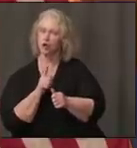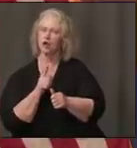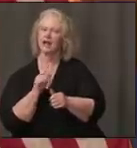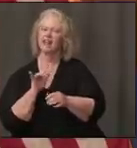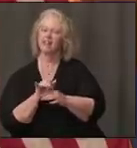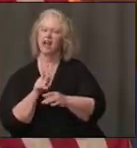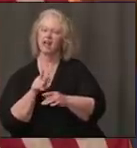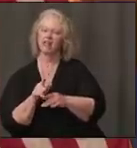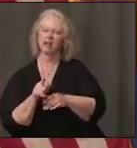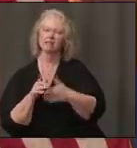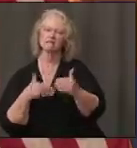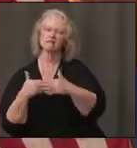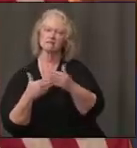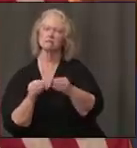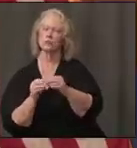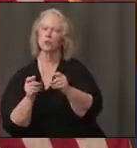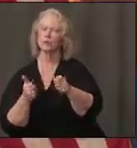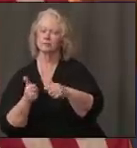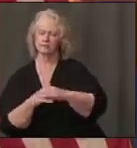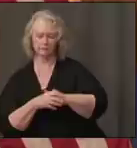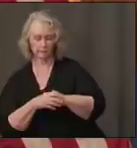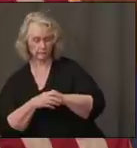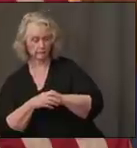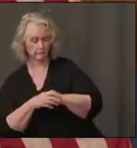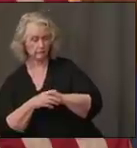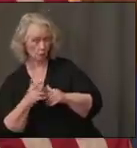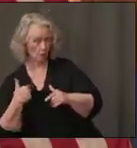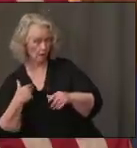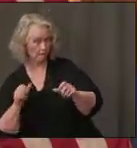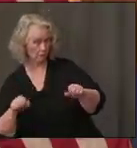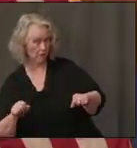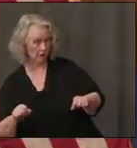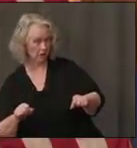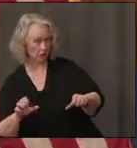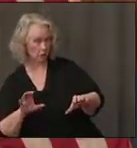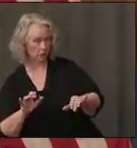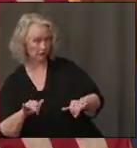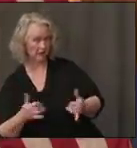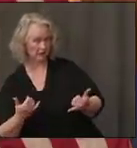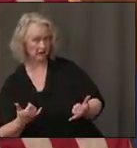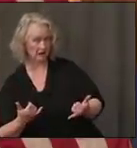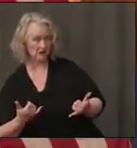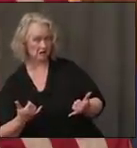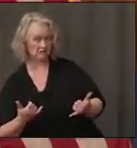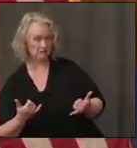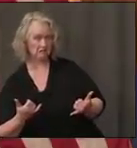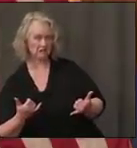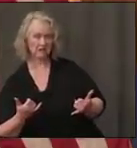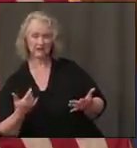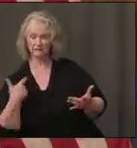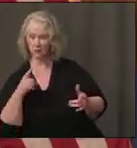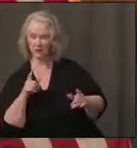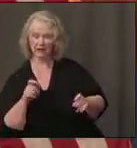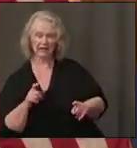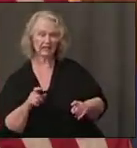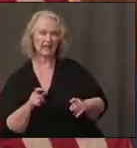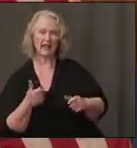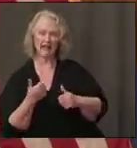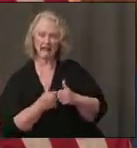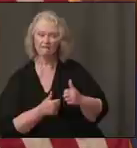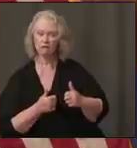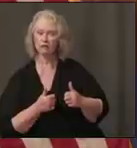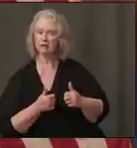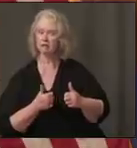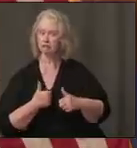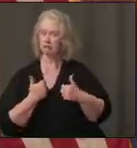testing is ramping up quickly. Do we have the capacity right now to do that? I mean, you know, if we're testing every nursing home resident, I'm